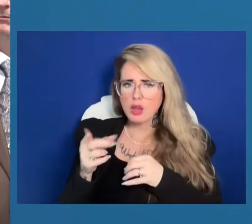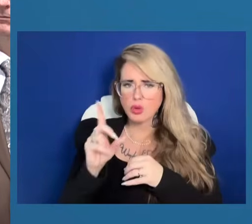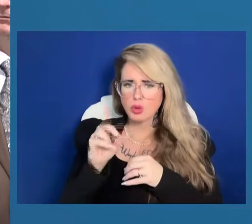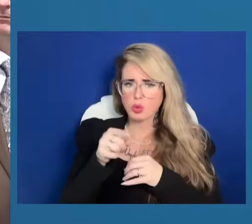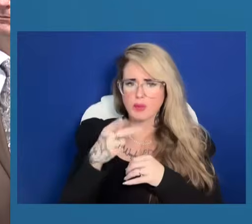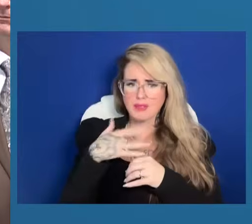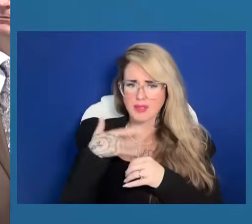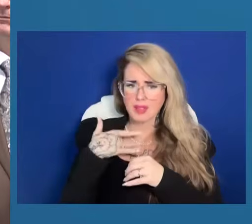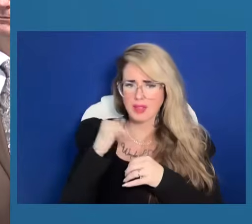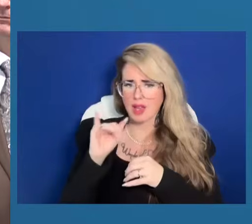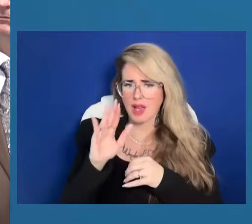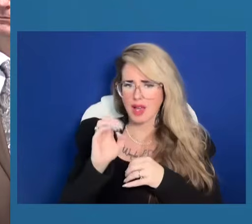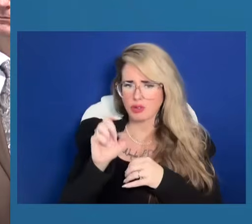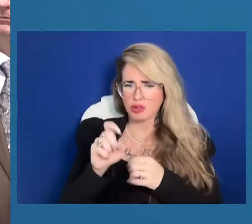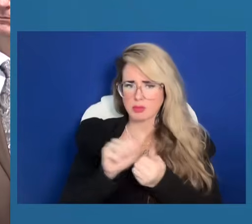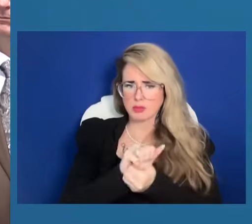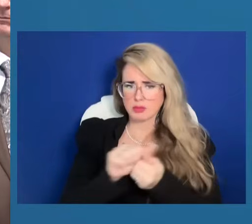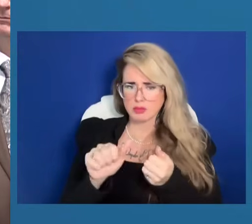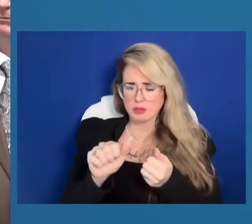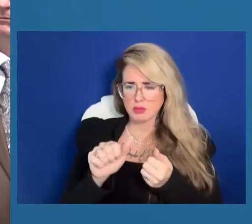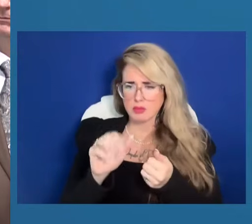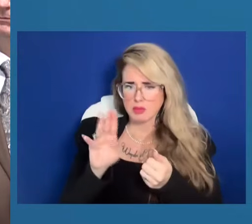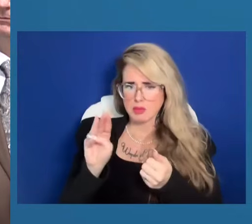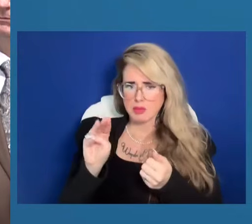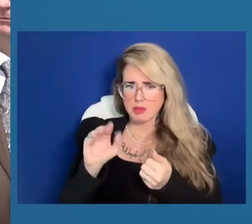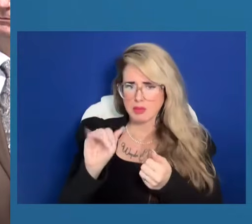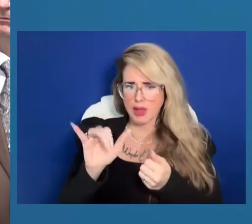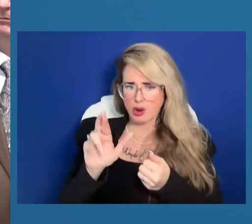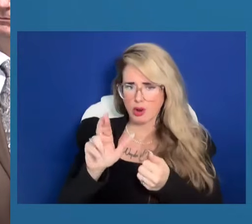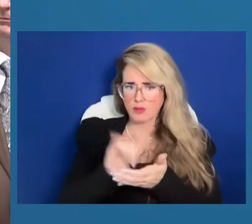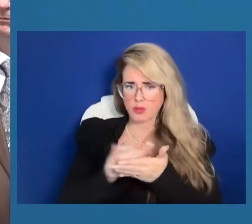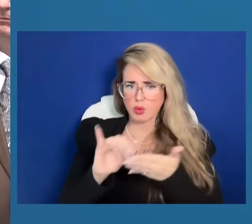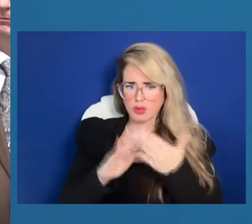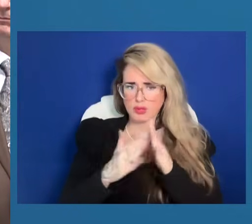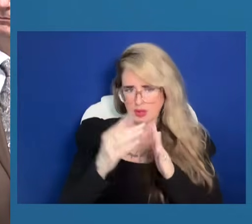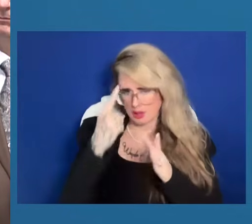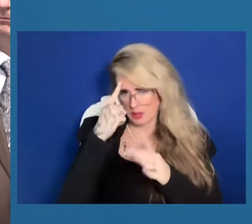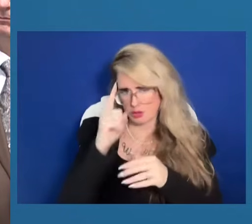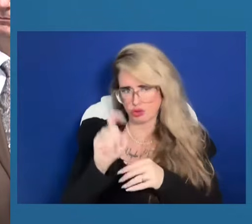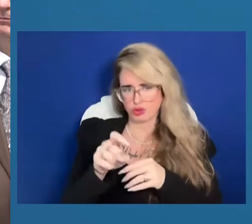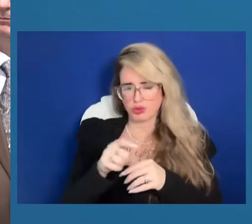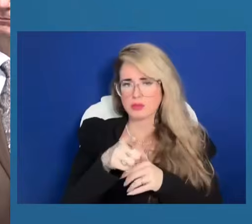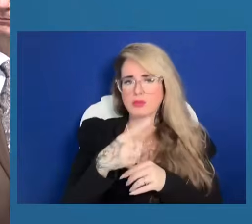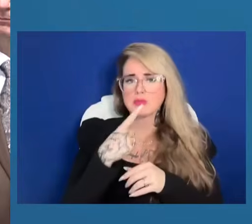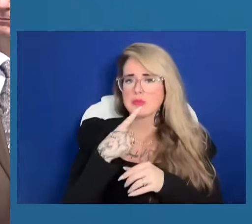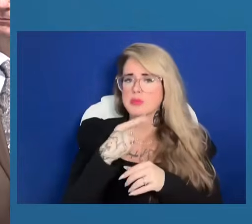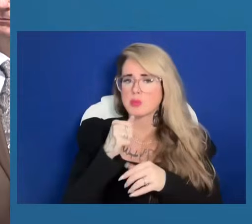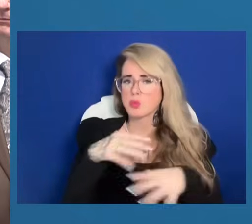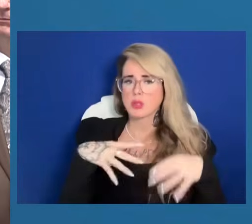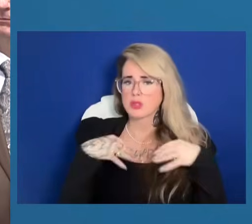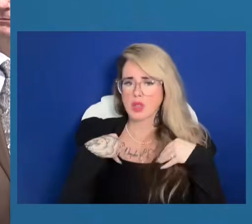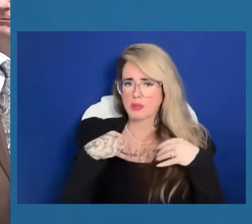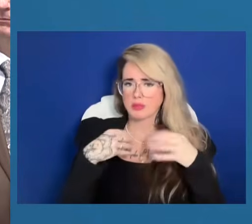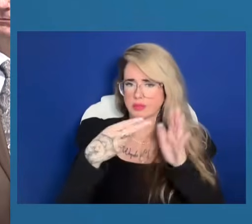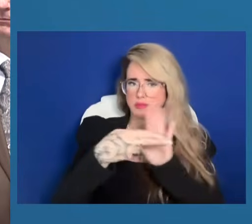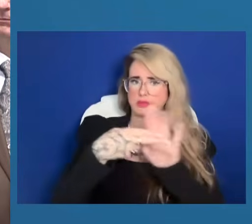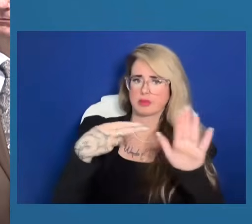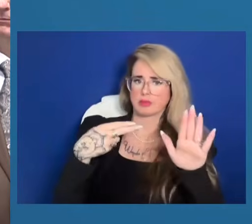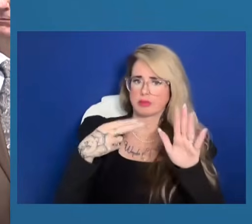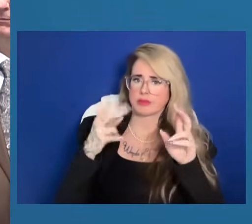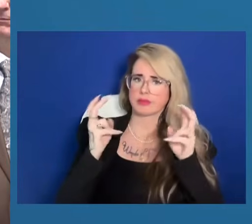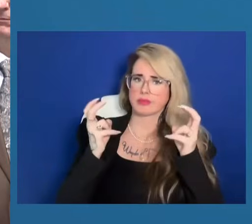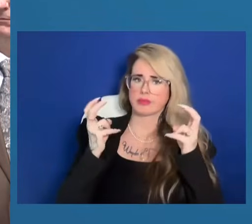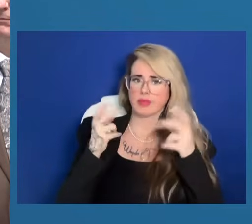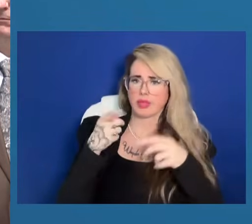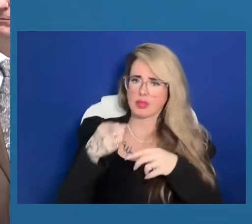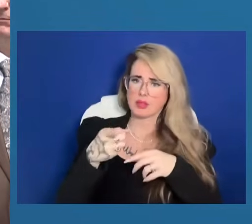ICE should be abolished? The mayor of New York City believes in that. I don't accept the characterization that this is a shot against anybody.